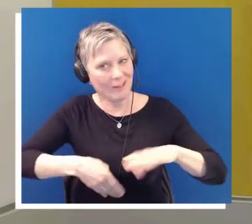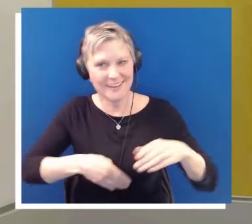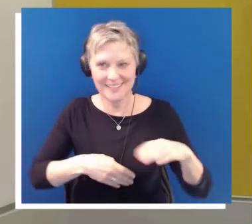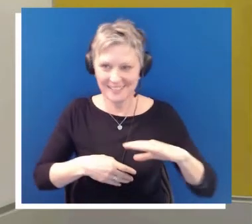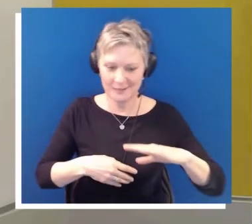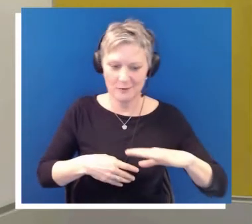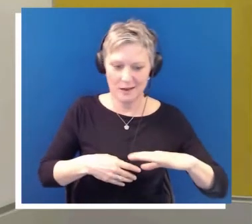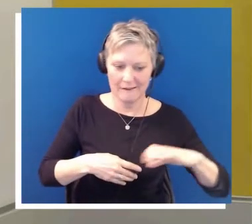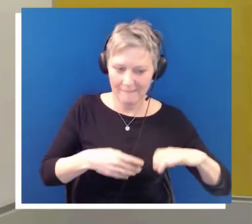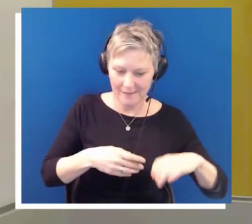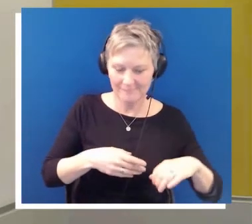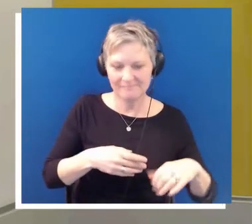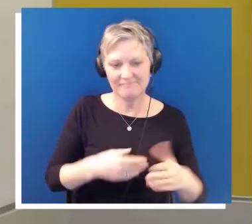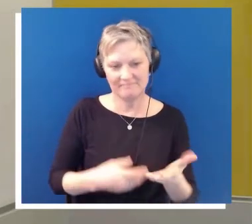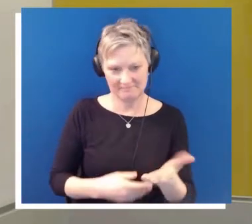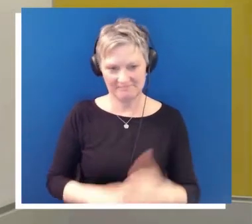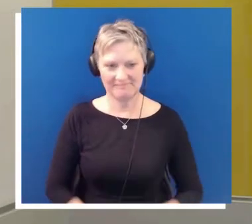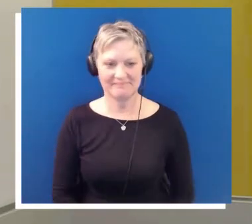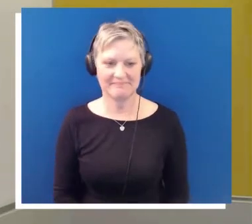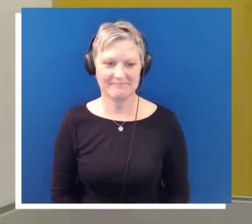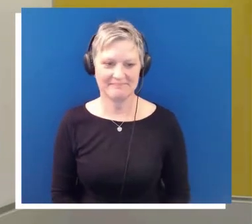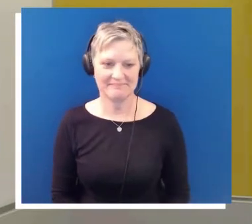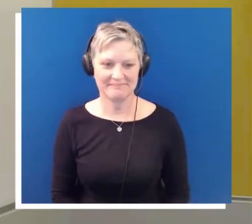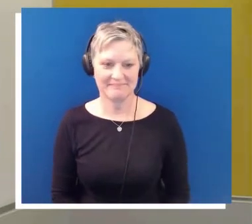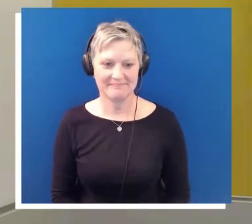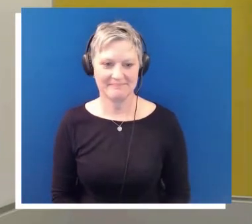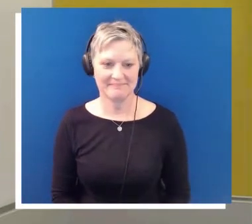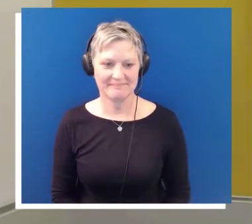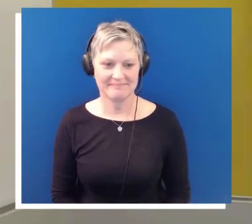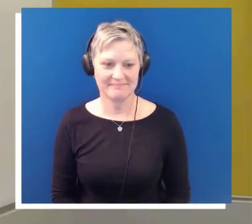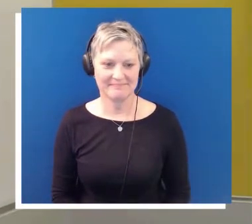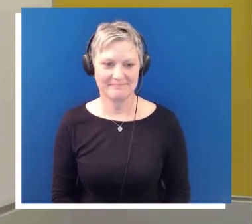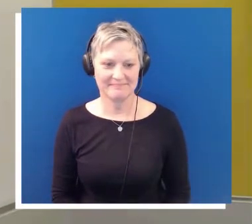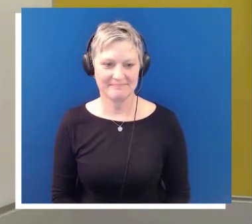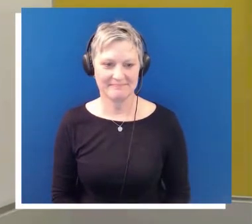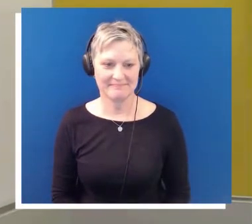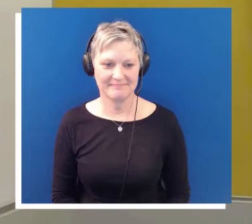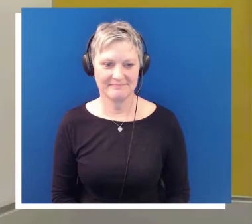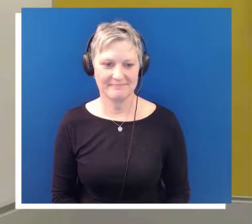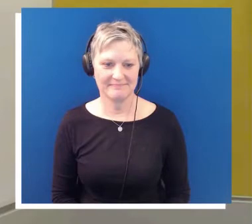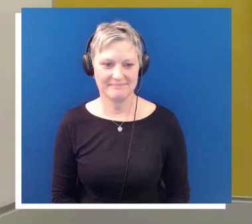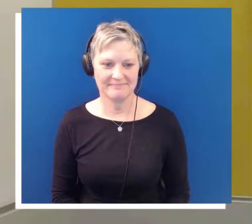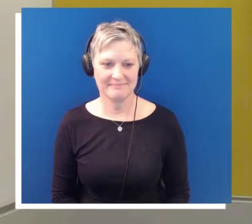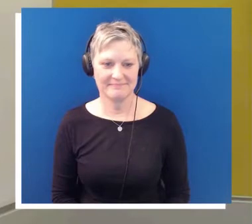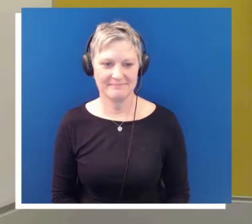all the way through until you basically can't hold on to it. Fold it down, finish it up.